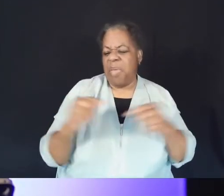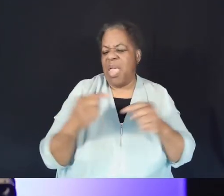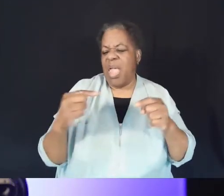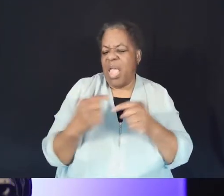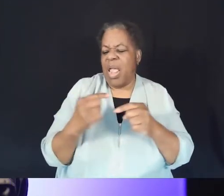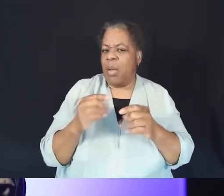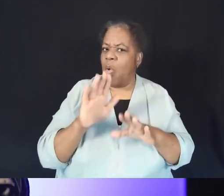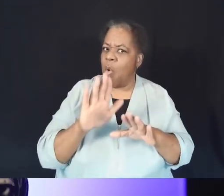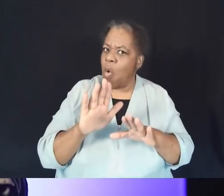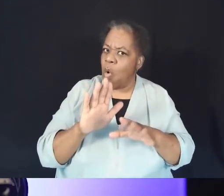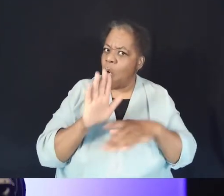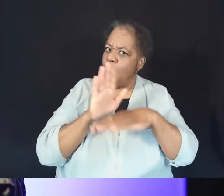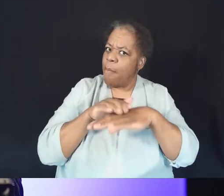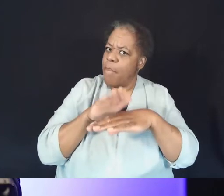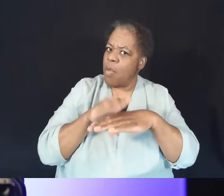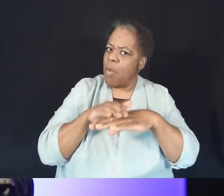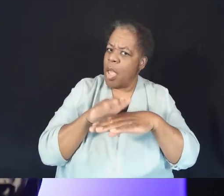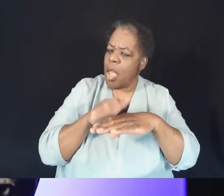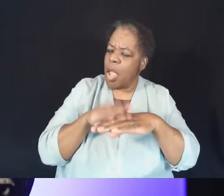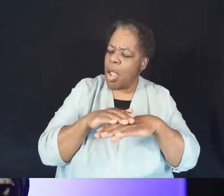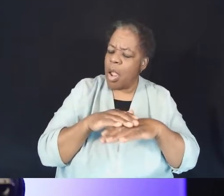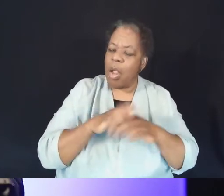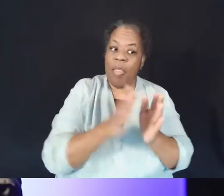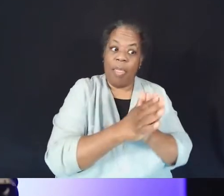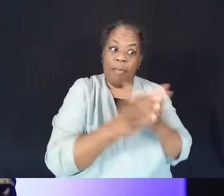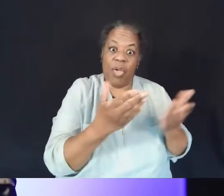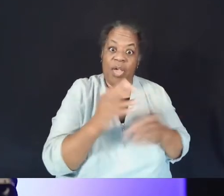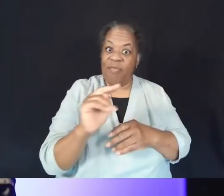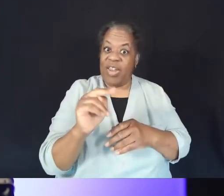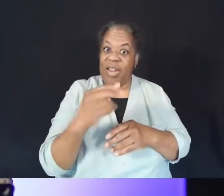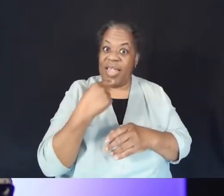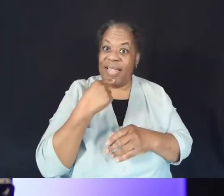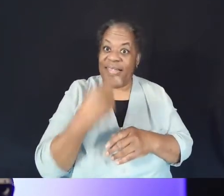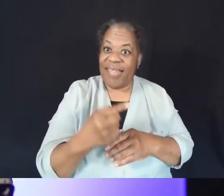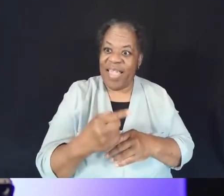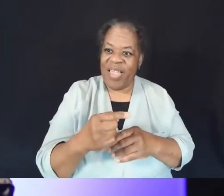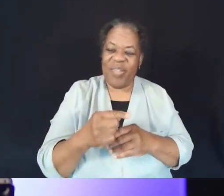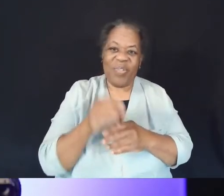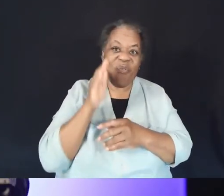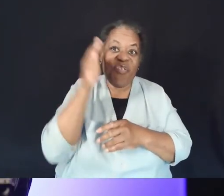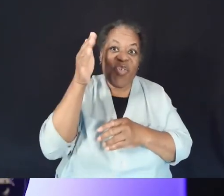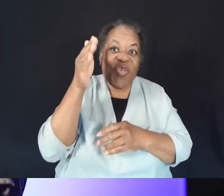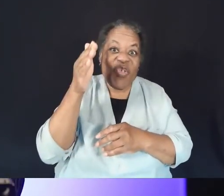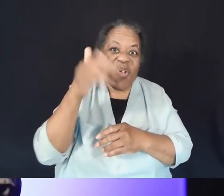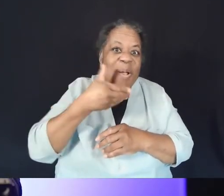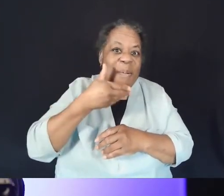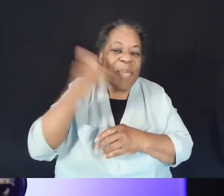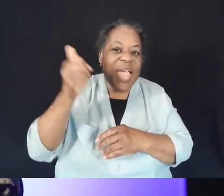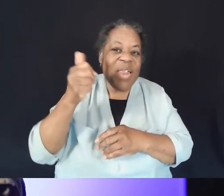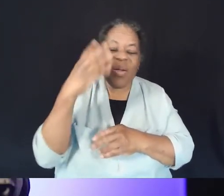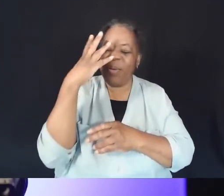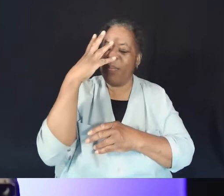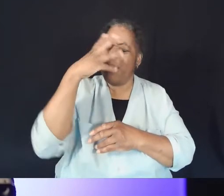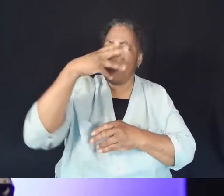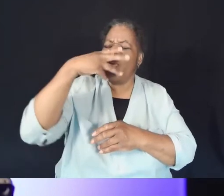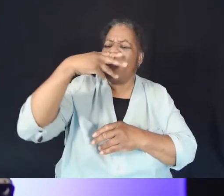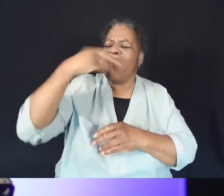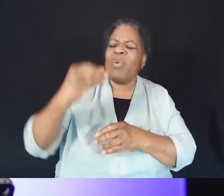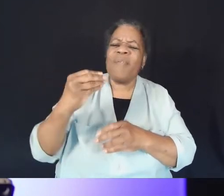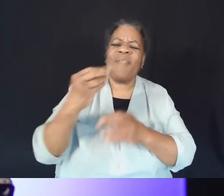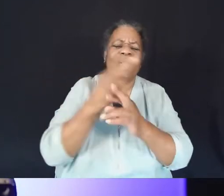Friends, the book of Nehemiah tells us that there is a greater future. A beautiful and redemptive hope